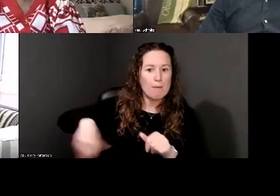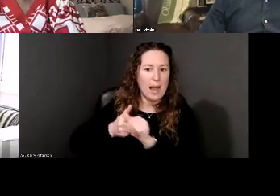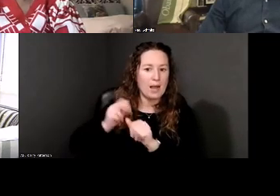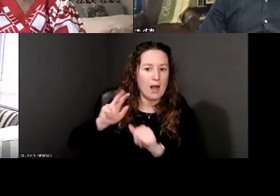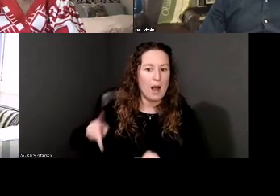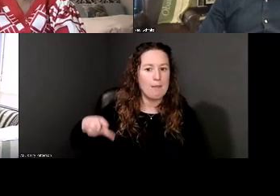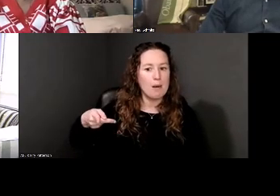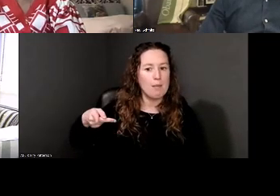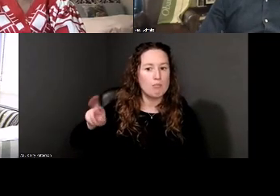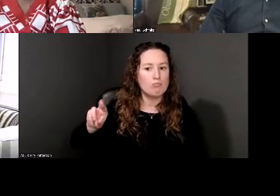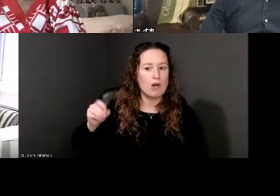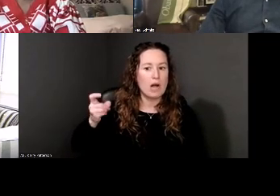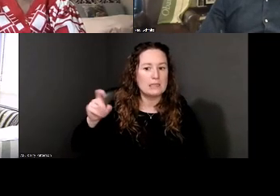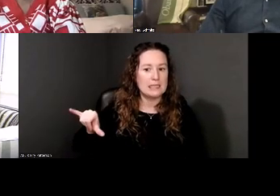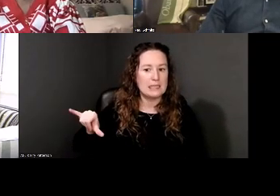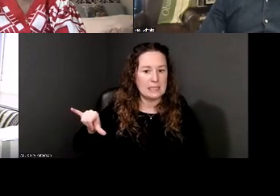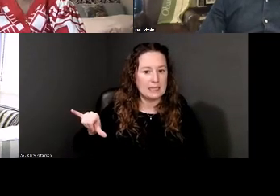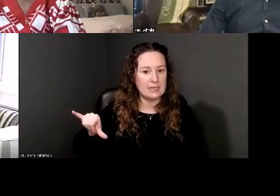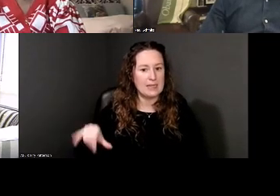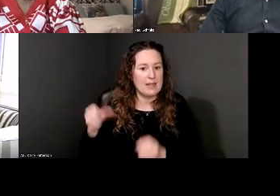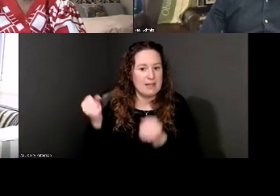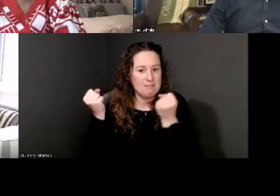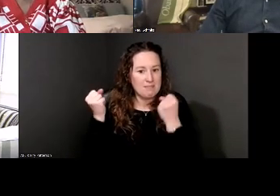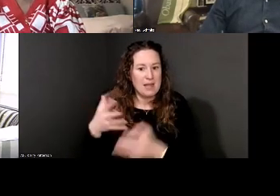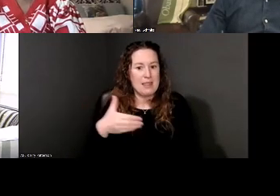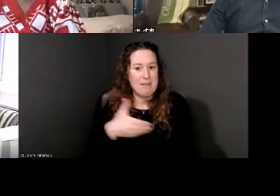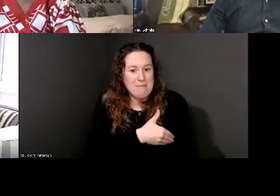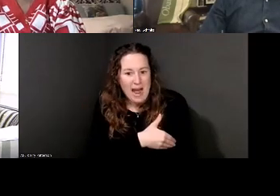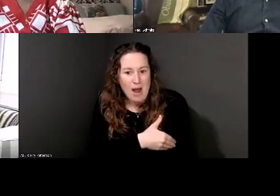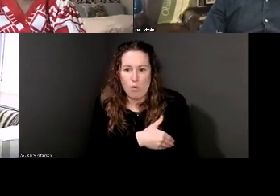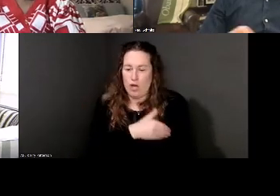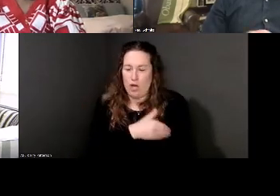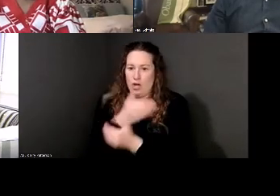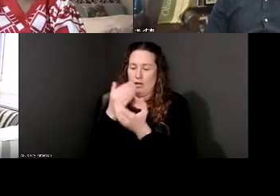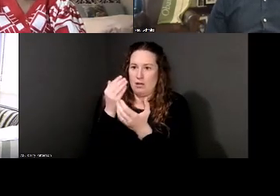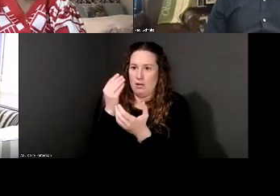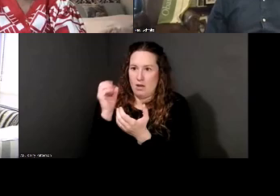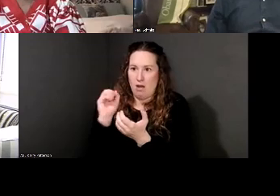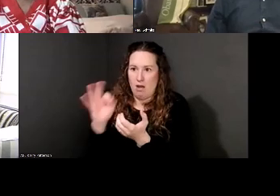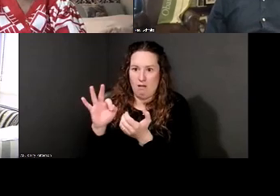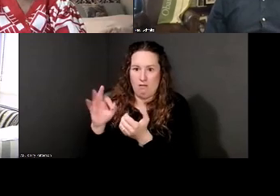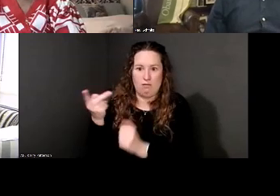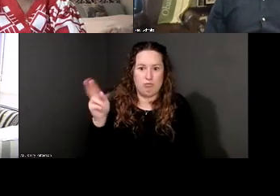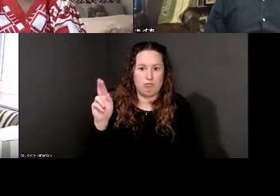And the power of various proxies, because sometimes